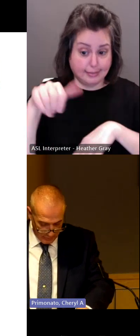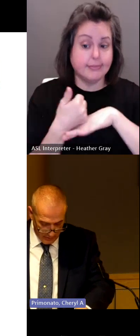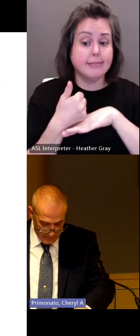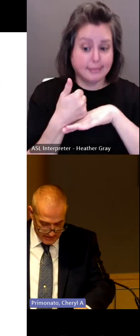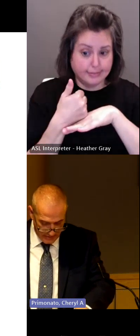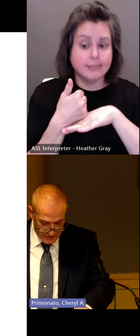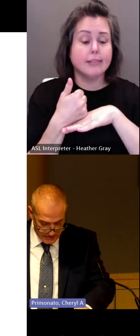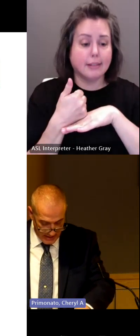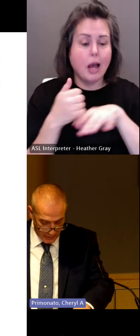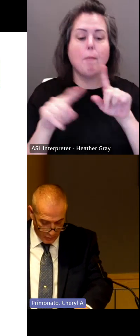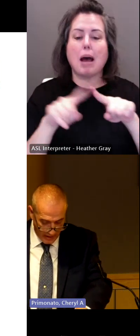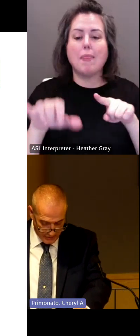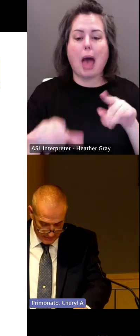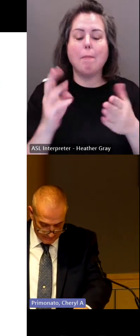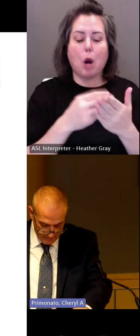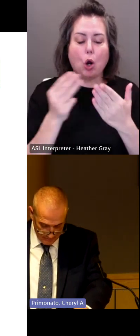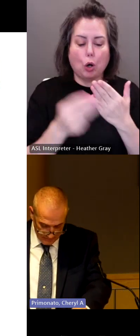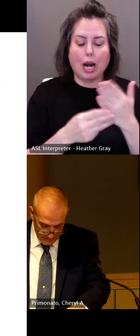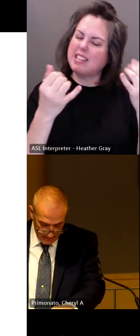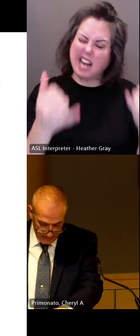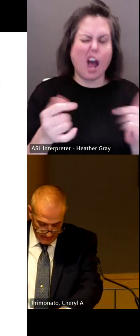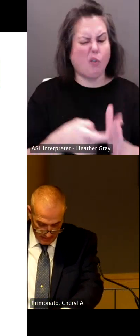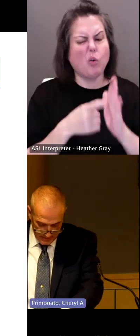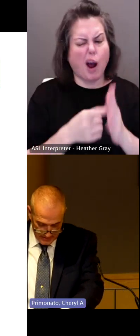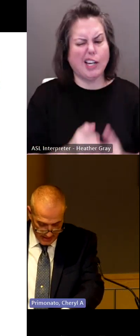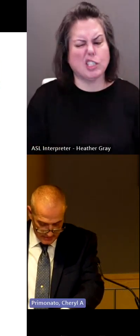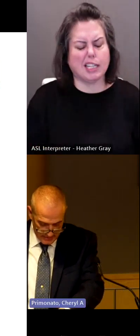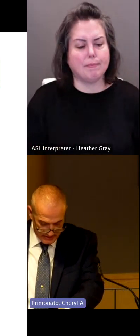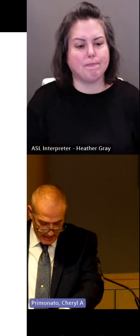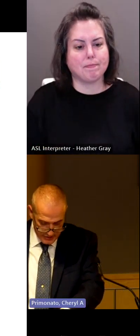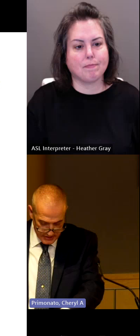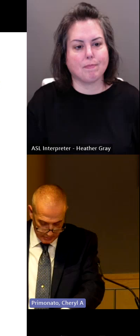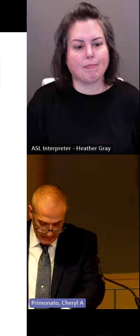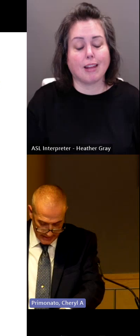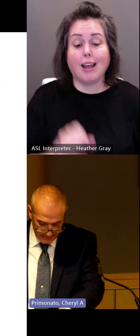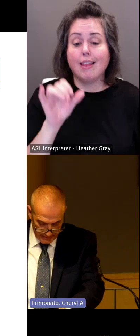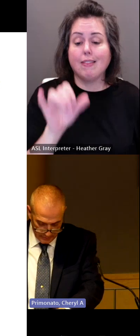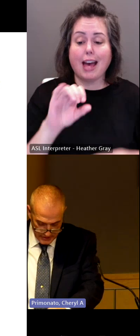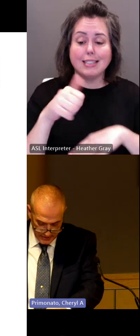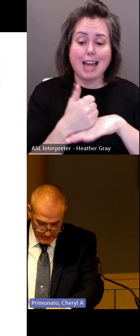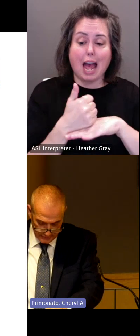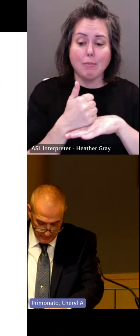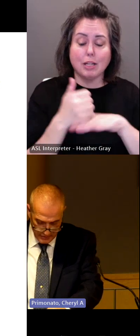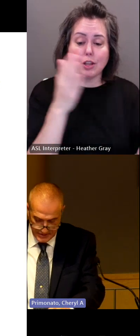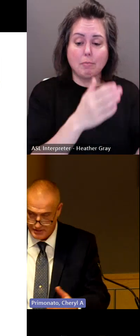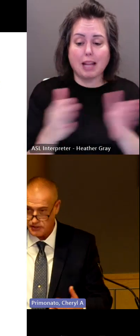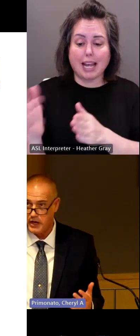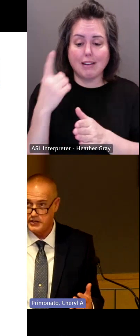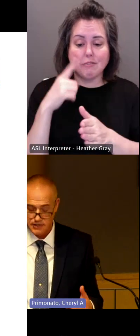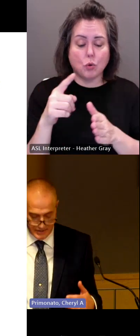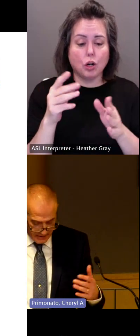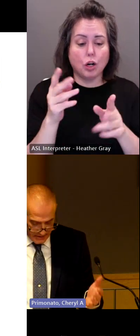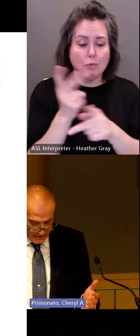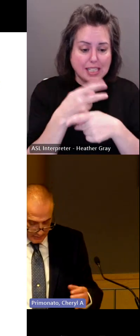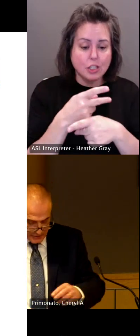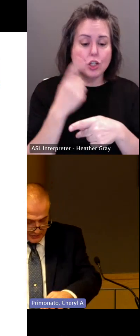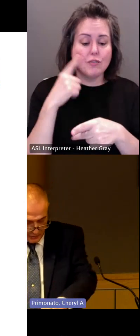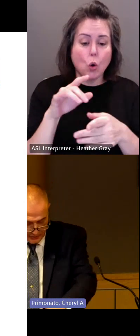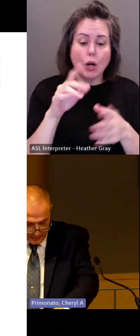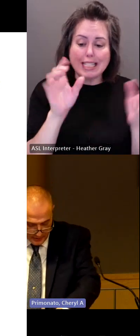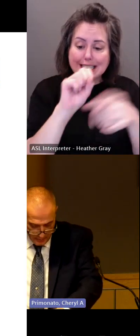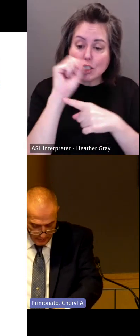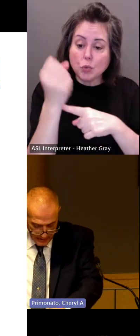but the program standard just now requires it. It establishes a plan and procedures for emergency situations